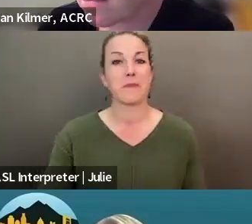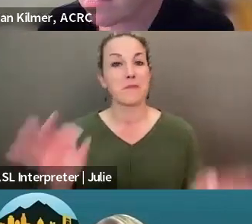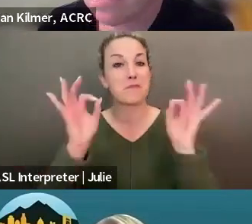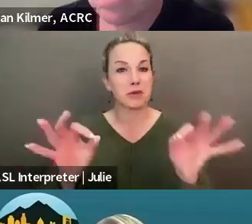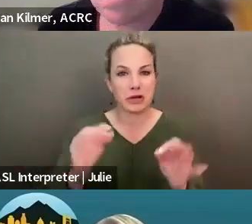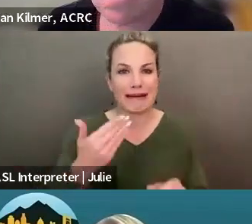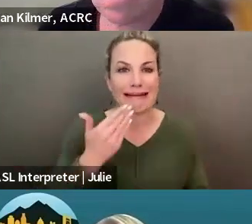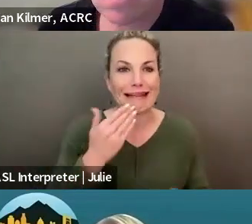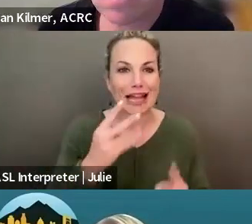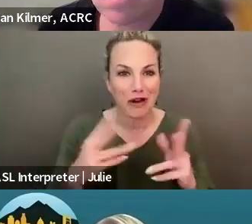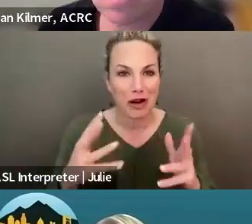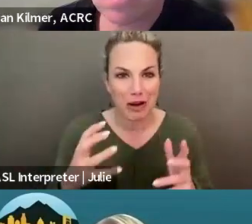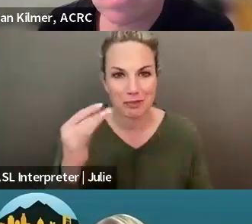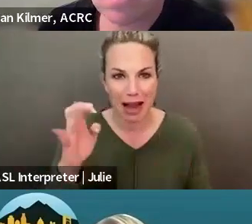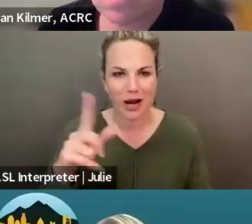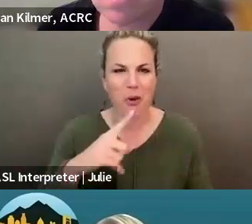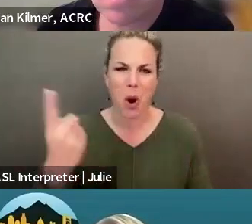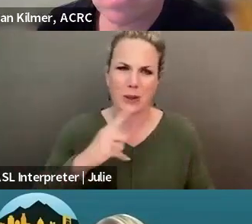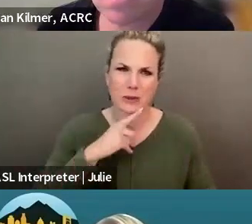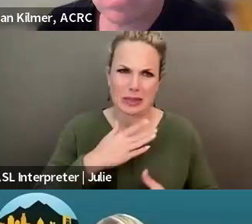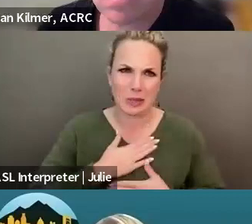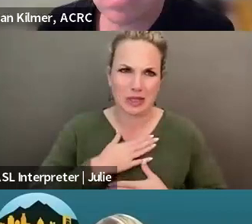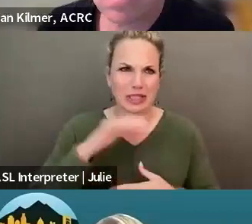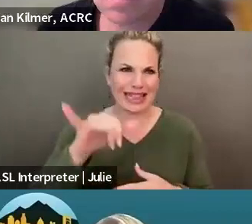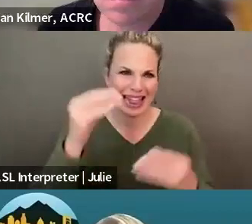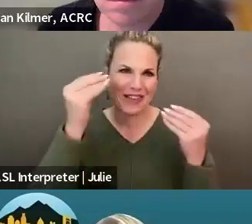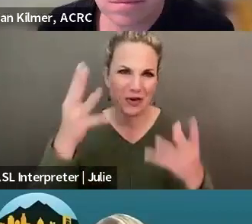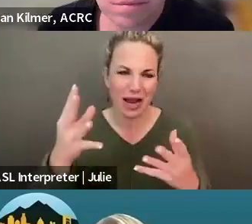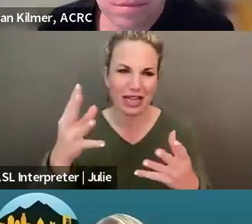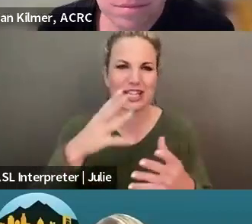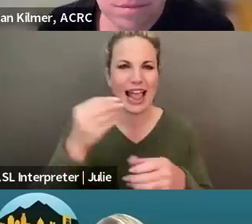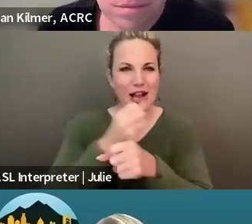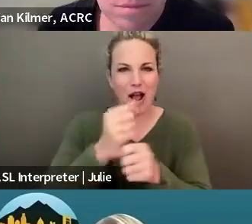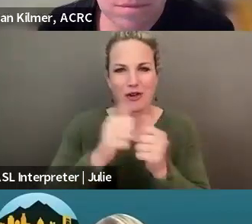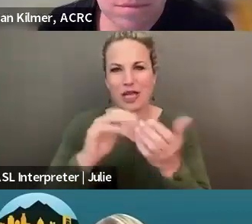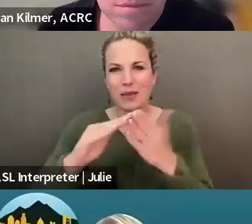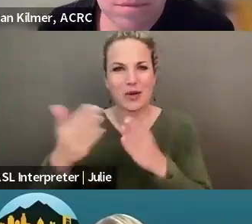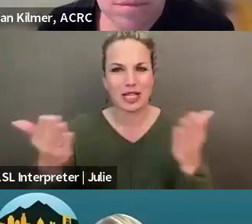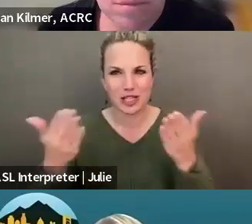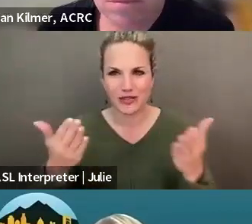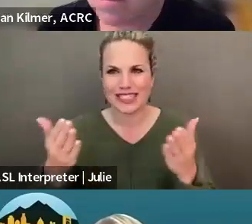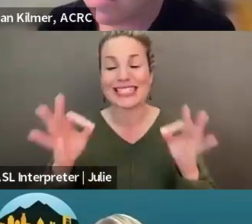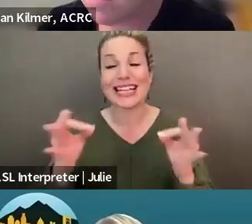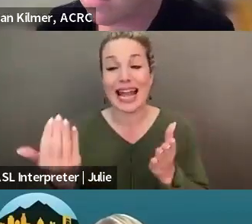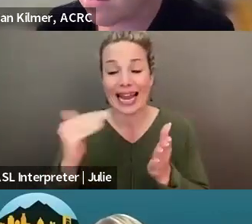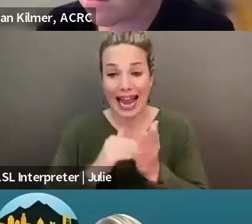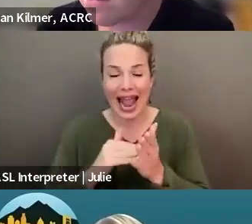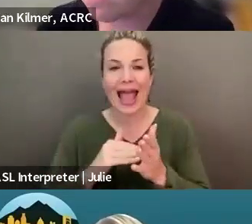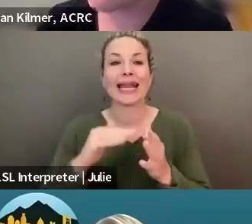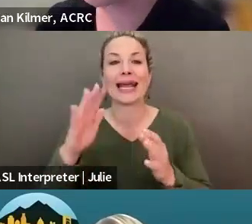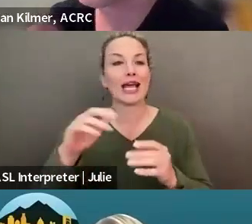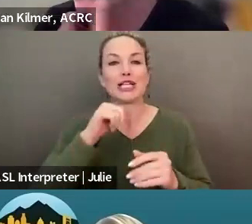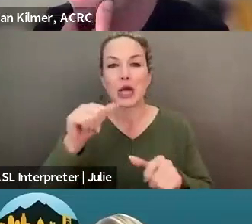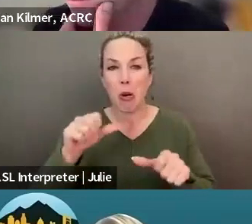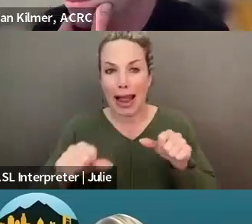Excellent. Thank you very much, Michael. We always appreciate this information at our Coffee with Community Services. And again, please don't